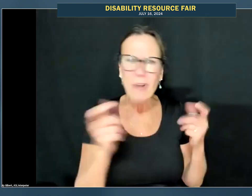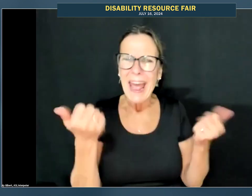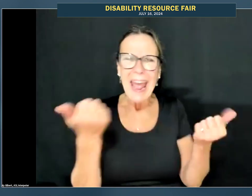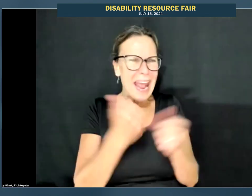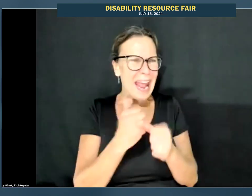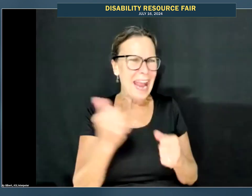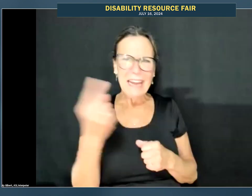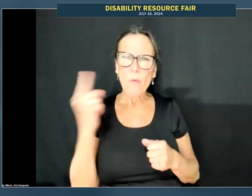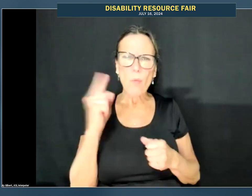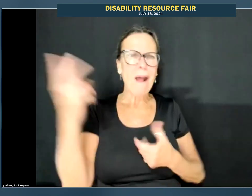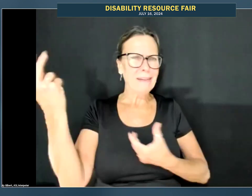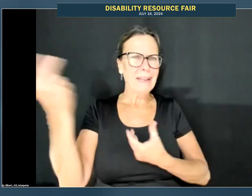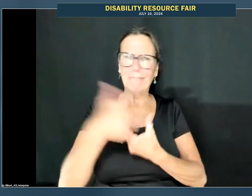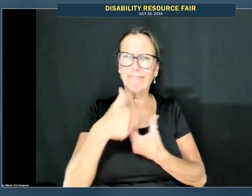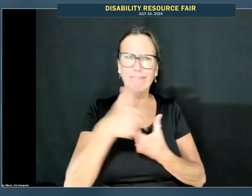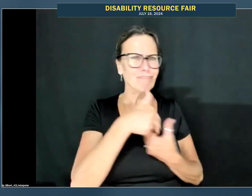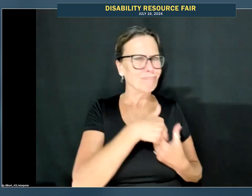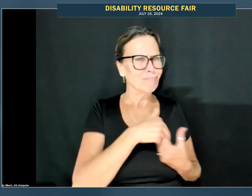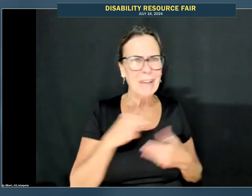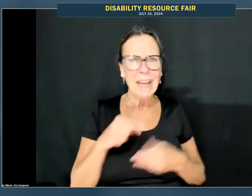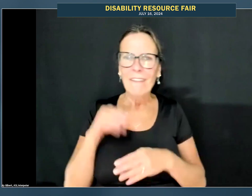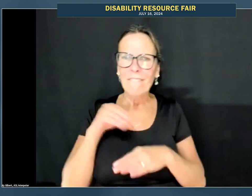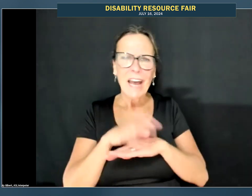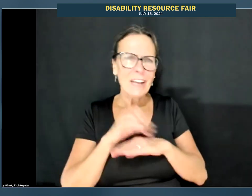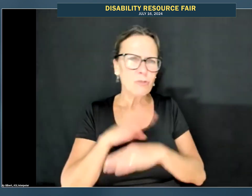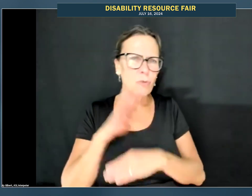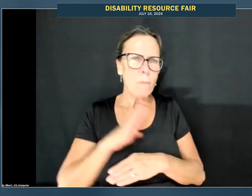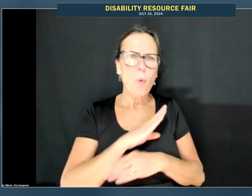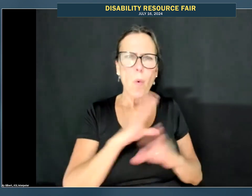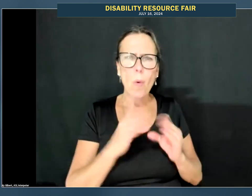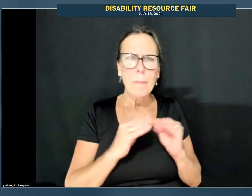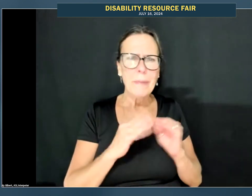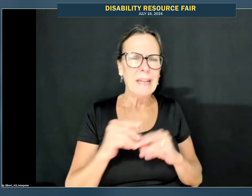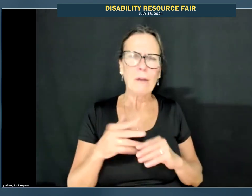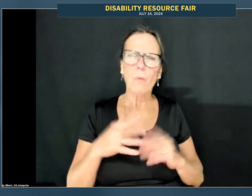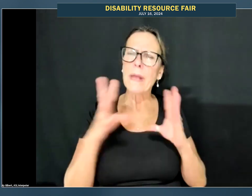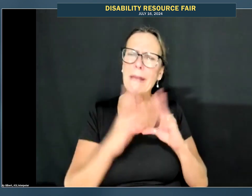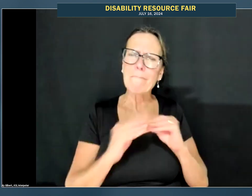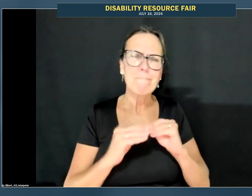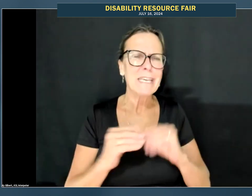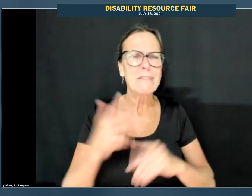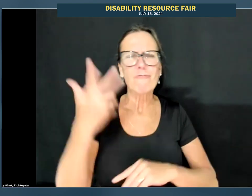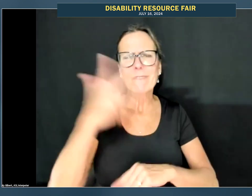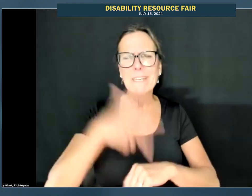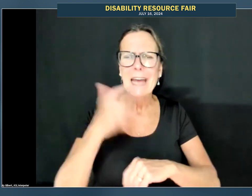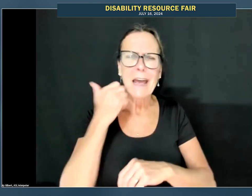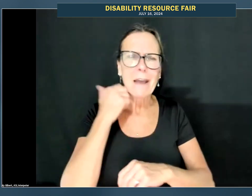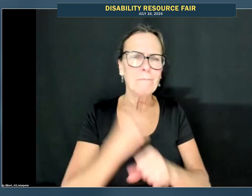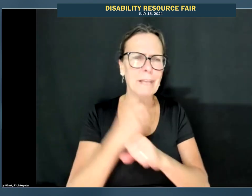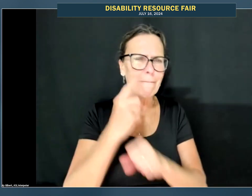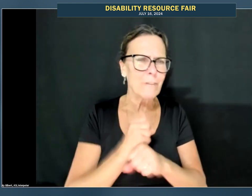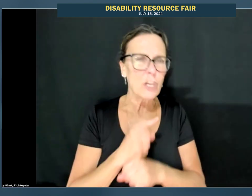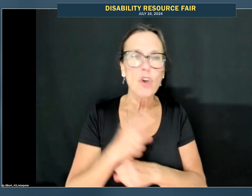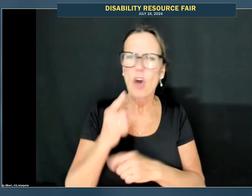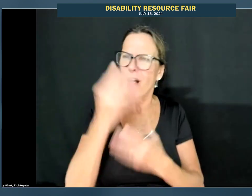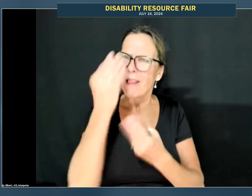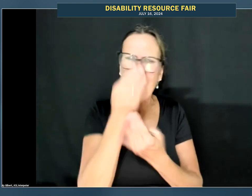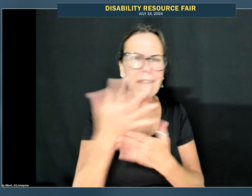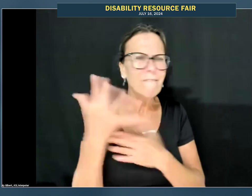part in our advisory board meetings. We meet three times a year. There's lots of information about it on our